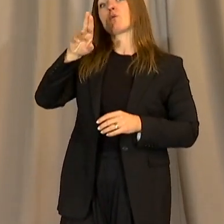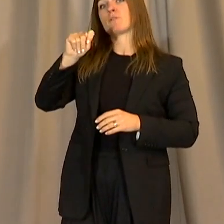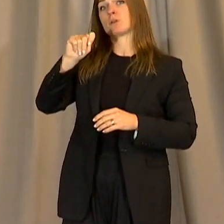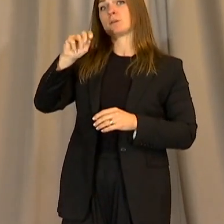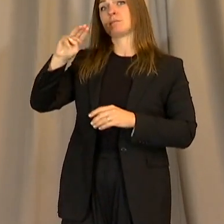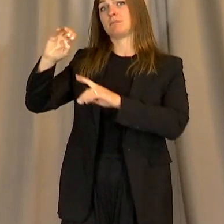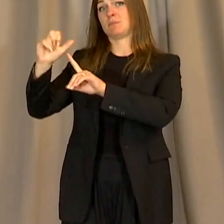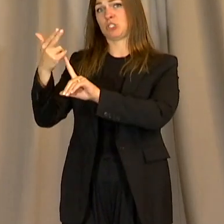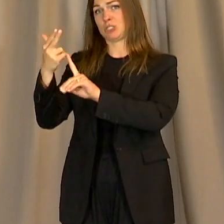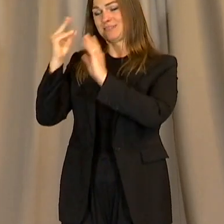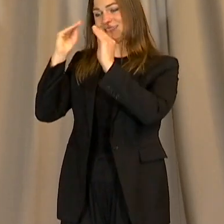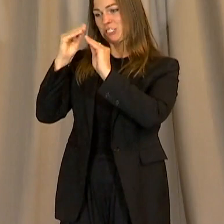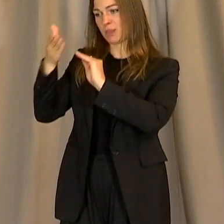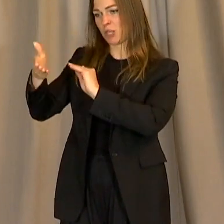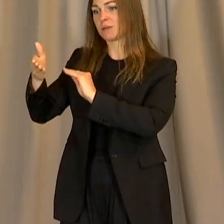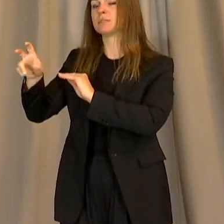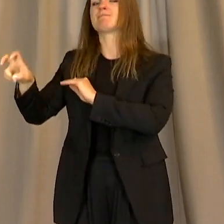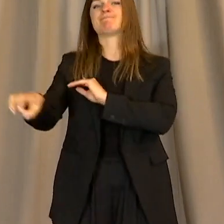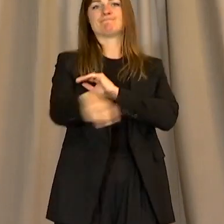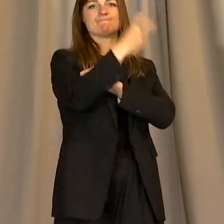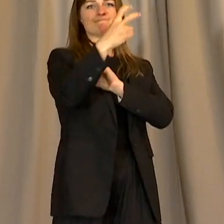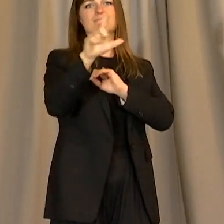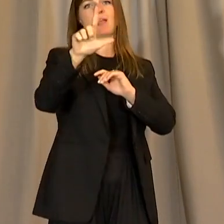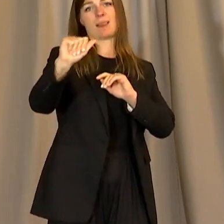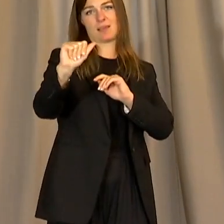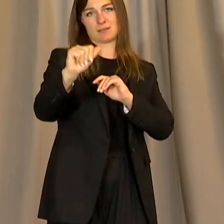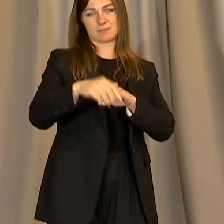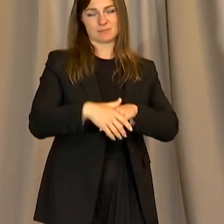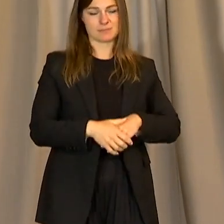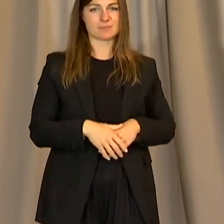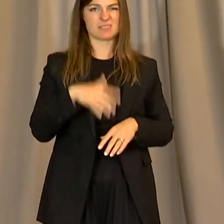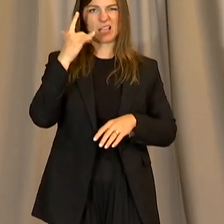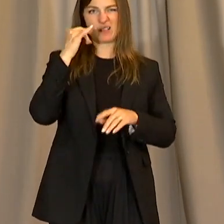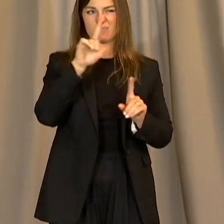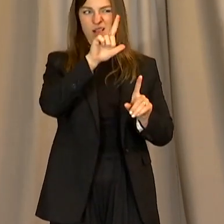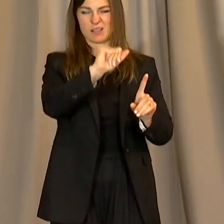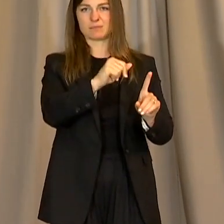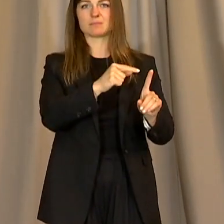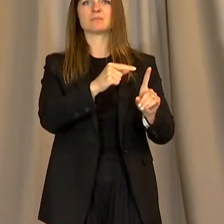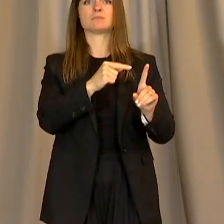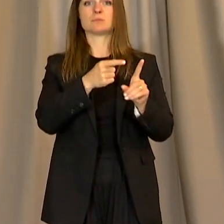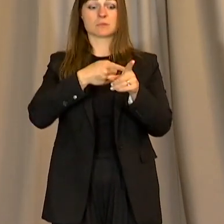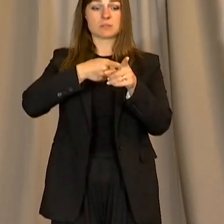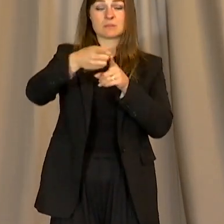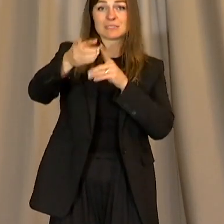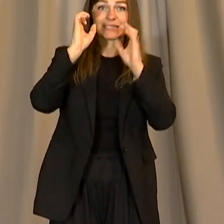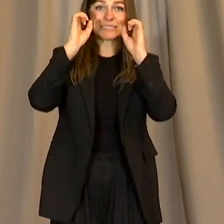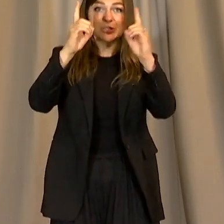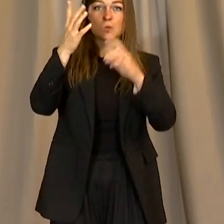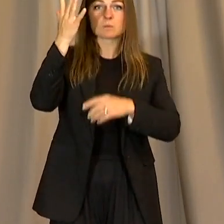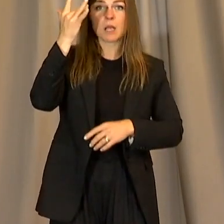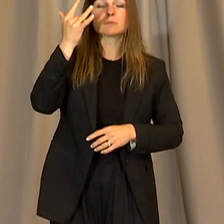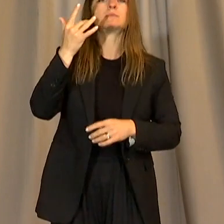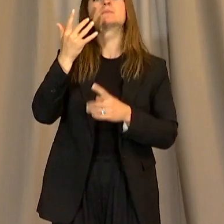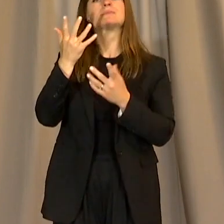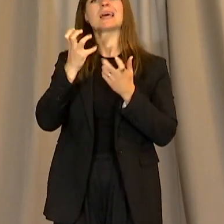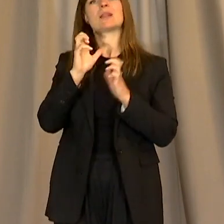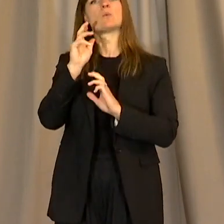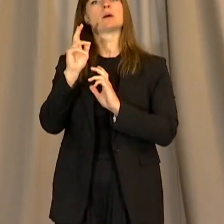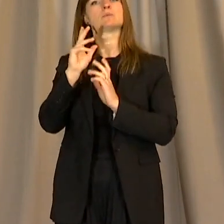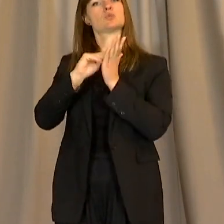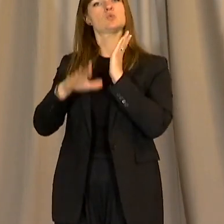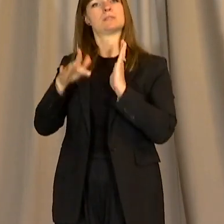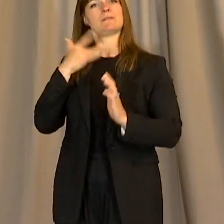LA. I went into teaching so that no other student would feel that way. And I taught in